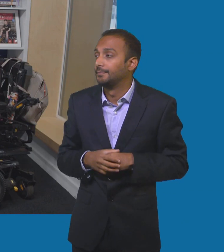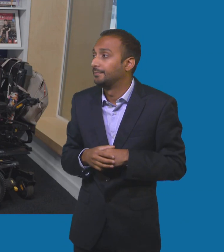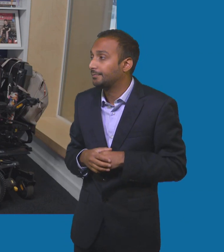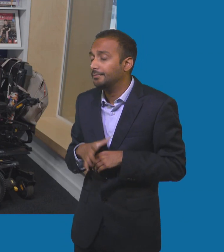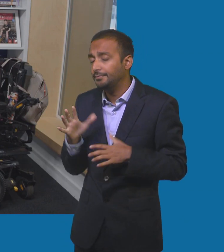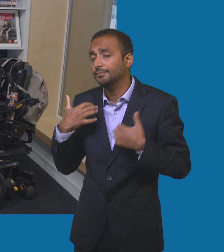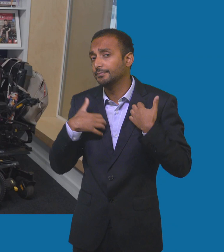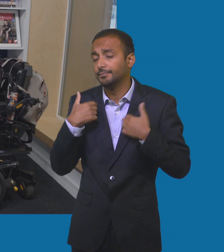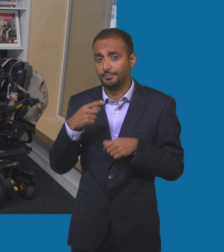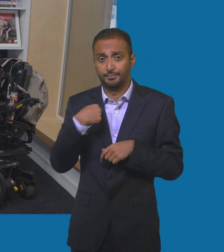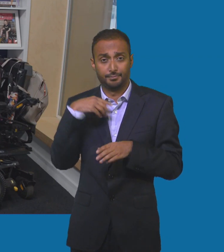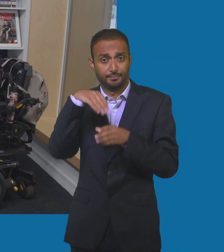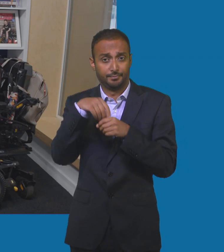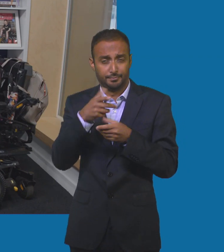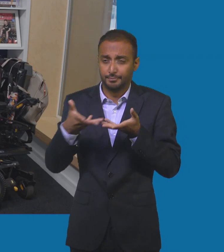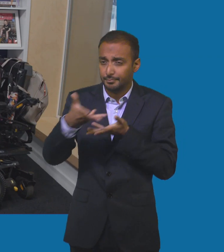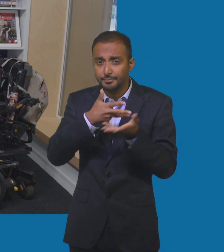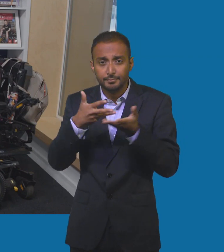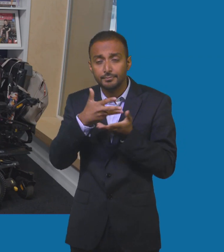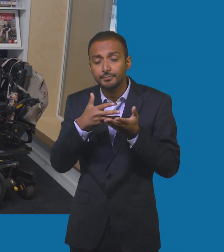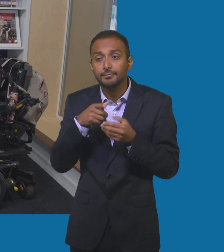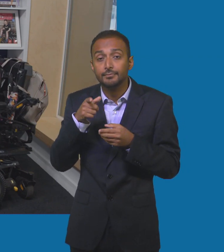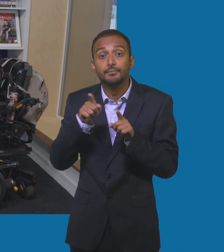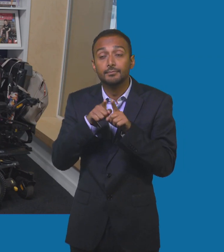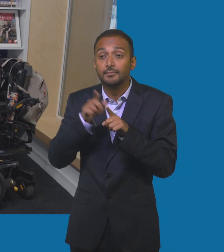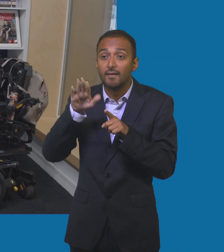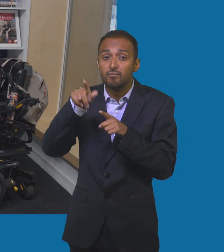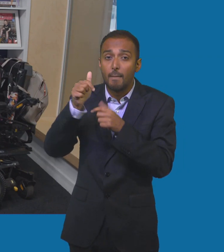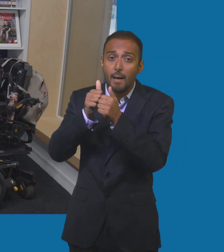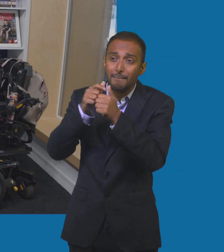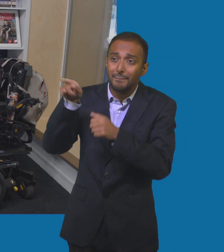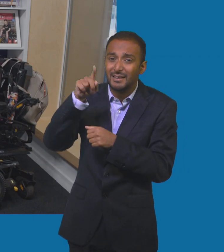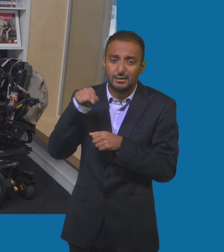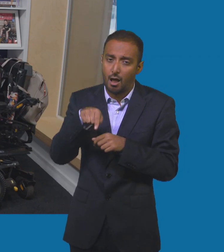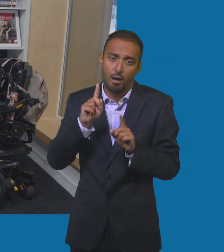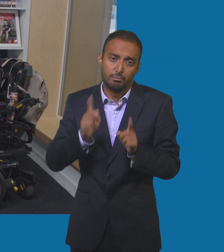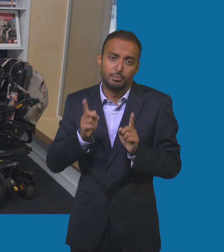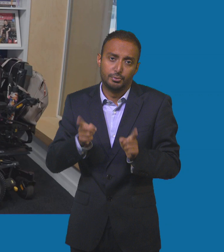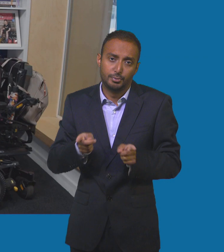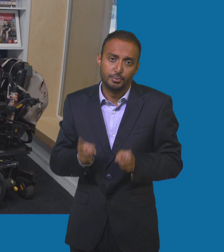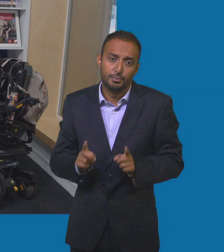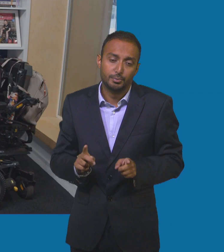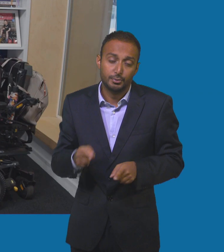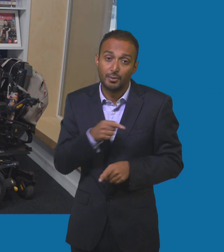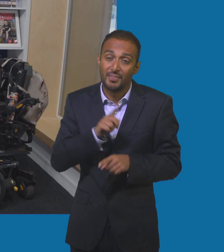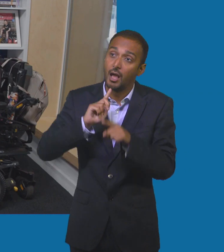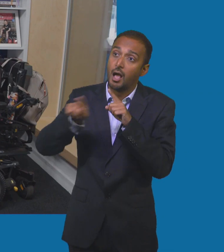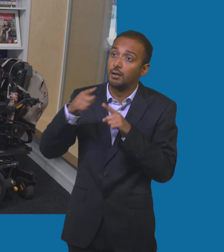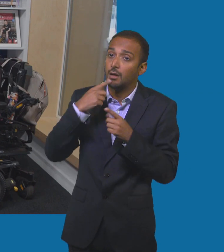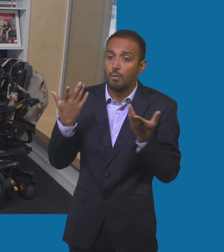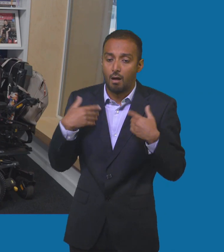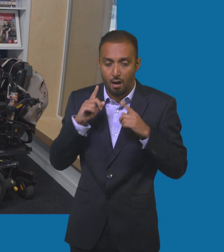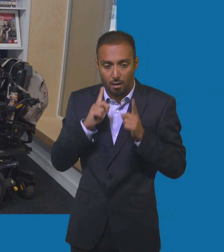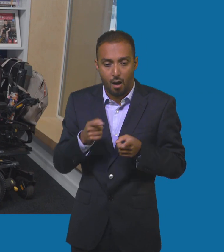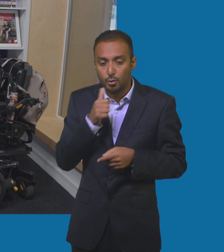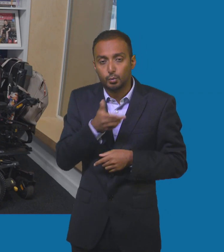group discussions and seeing people from industry say, oh, that's not feasible, that's not achievable, and a disabled person pushing back and saying, well, then I can't use this, and then industry